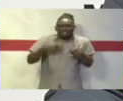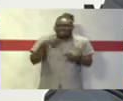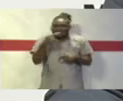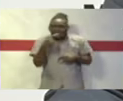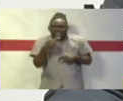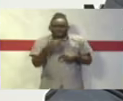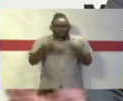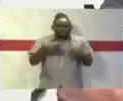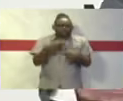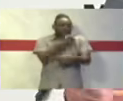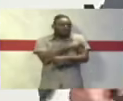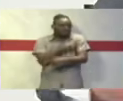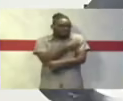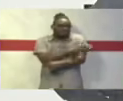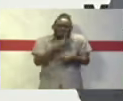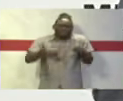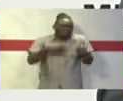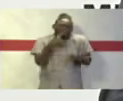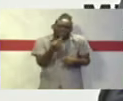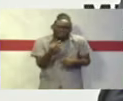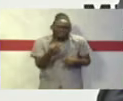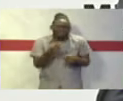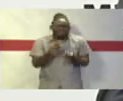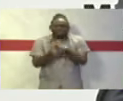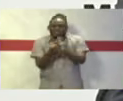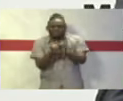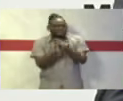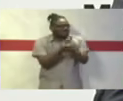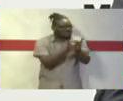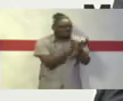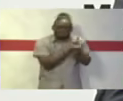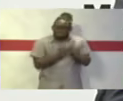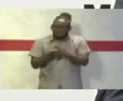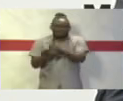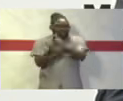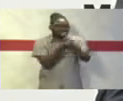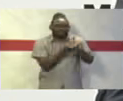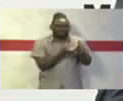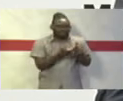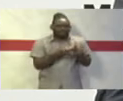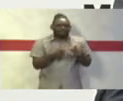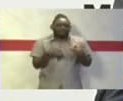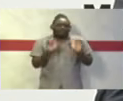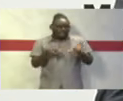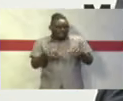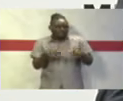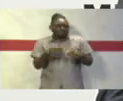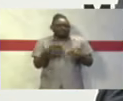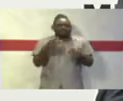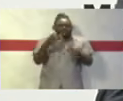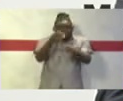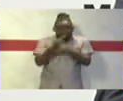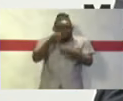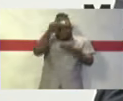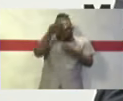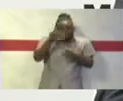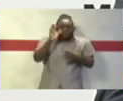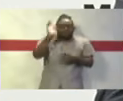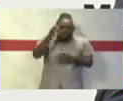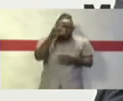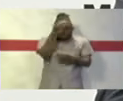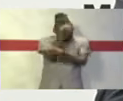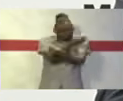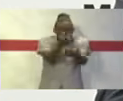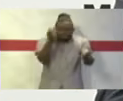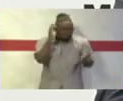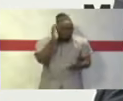can that changes all the time as people are admitted and discharged, but we can get a snapshot of it in the near future and get that data across